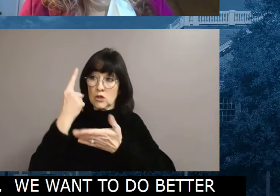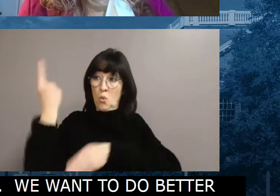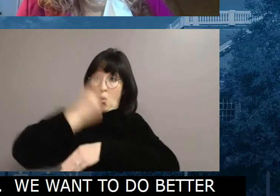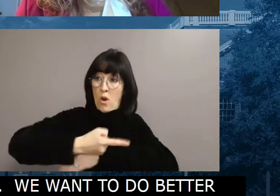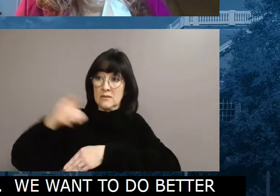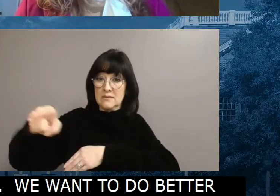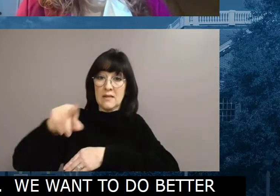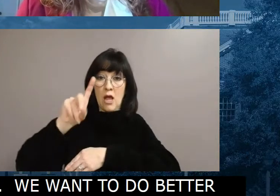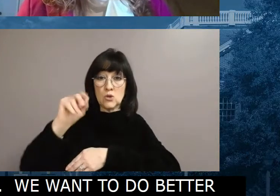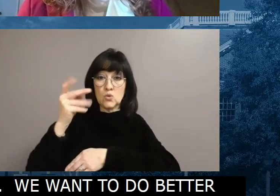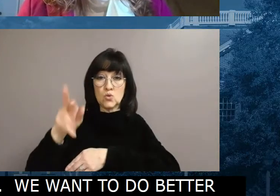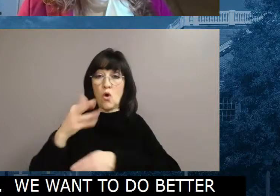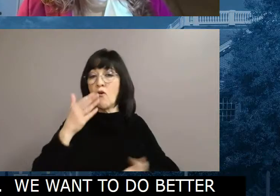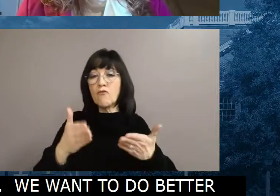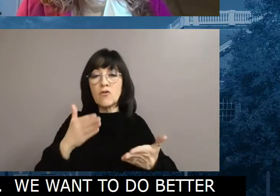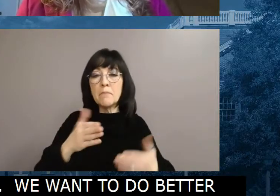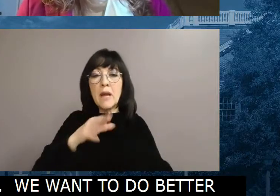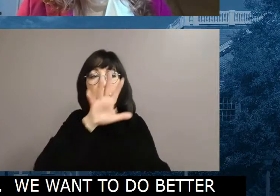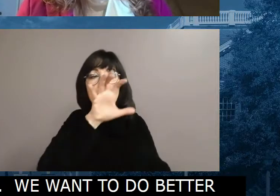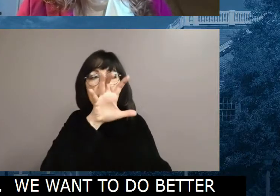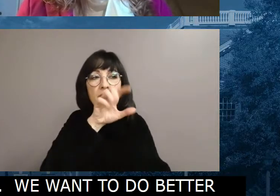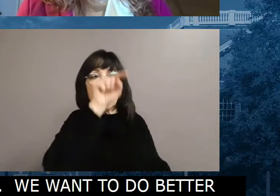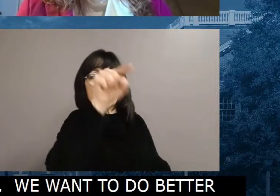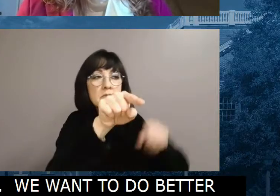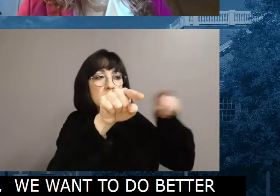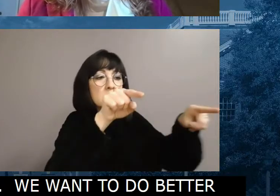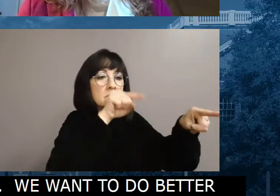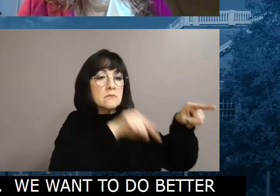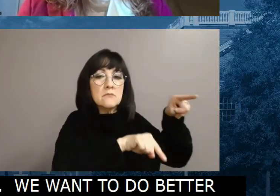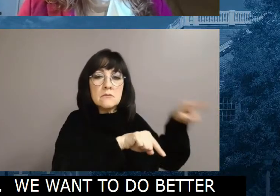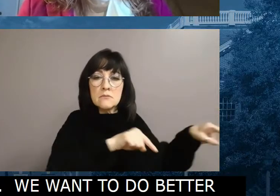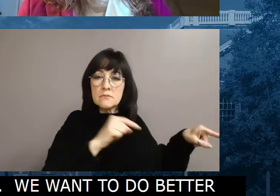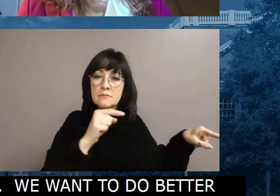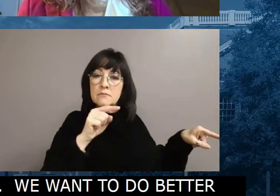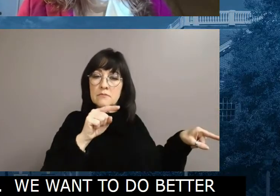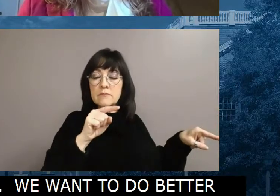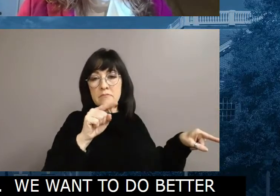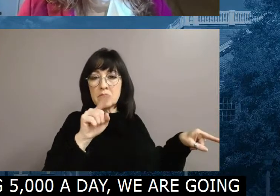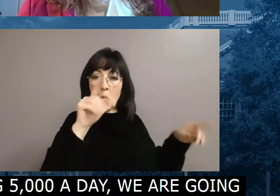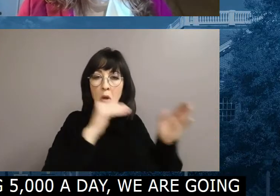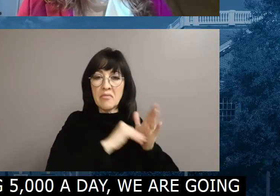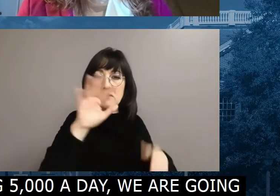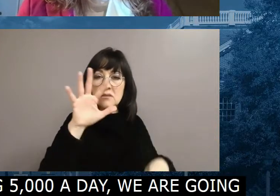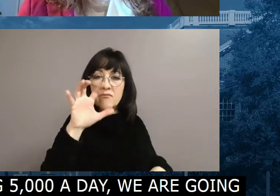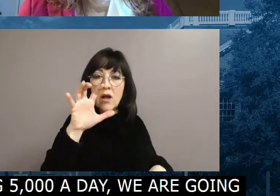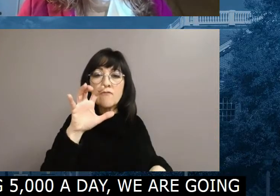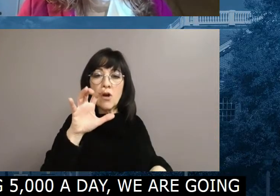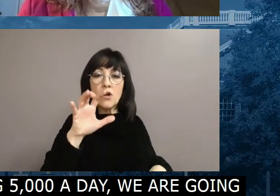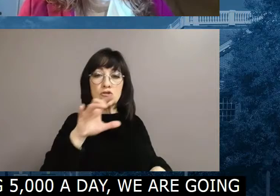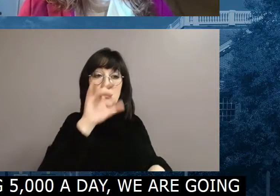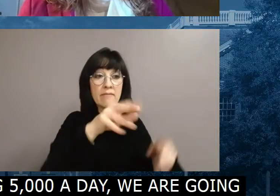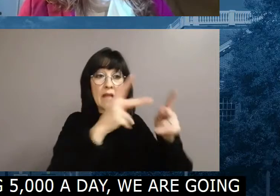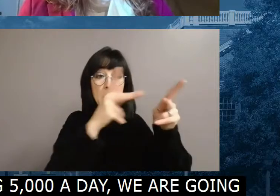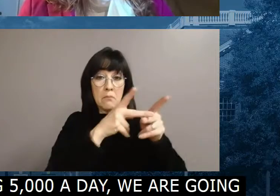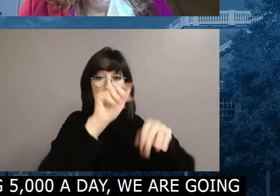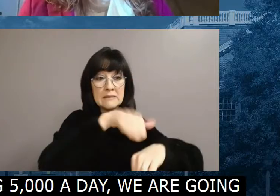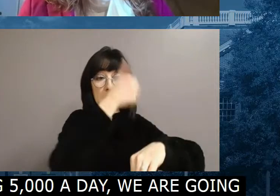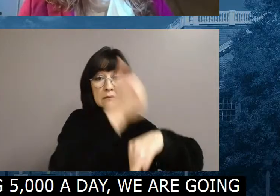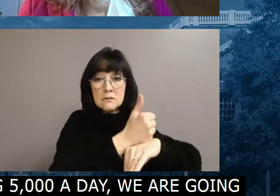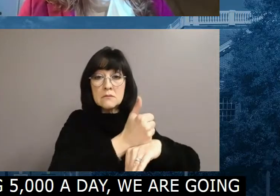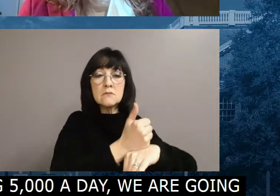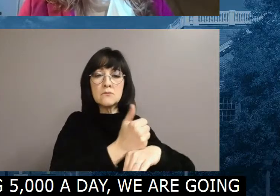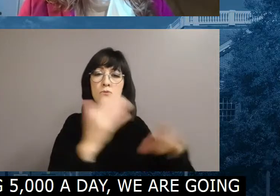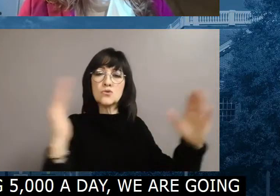have events where we do 500, 1,000, maybe 1,500, and do it in a place where we could set up quickly, efficiently get